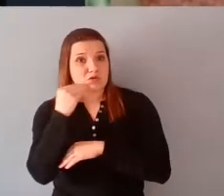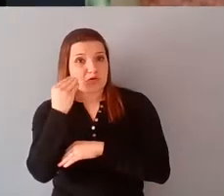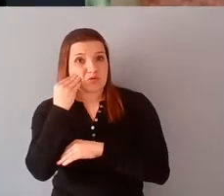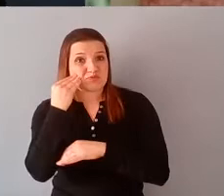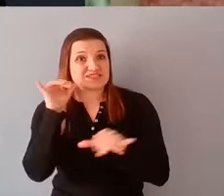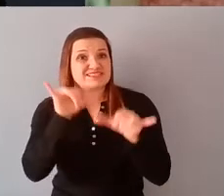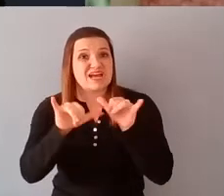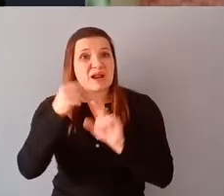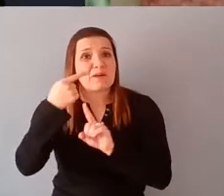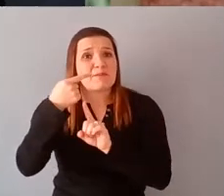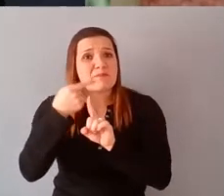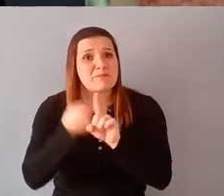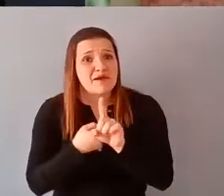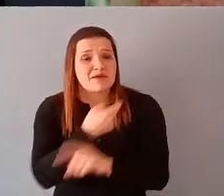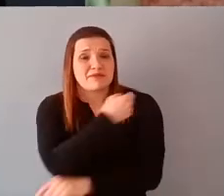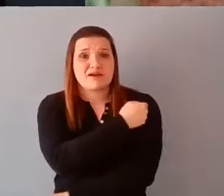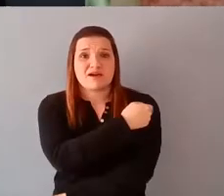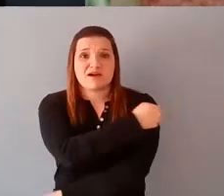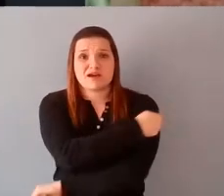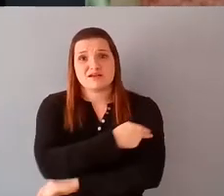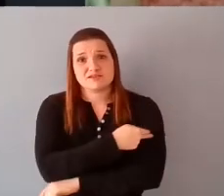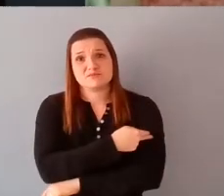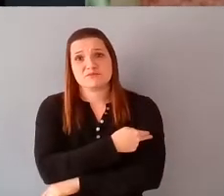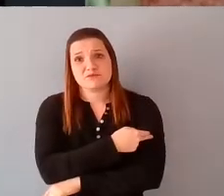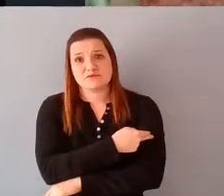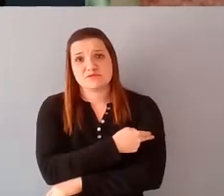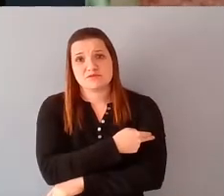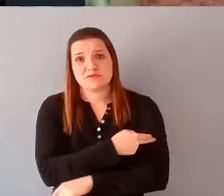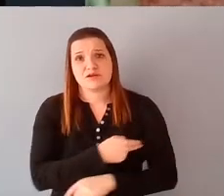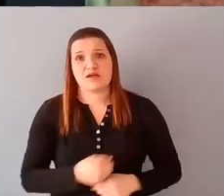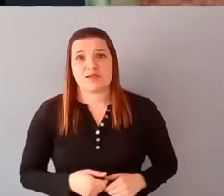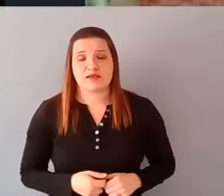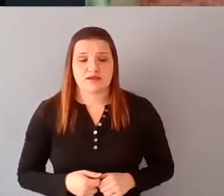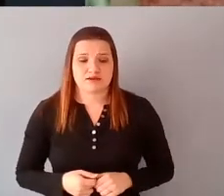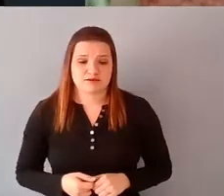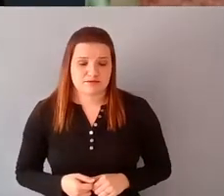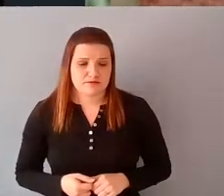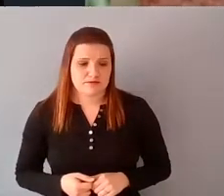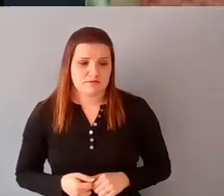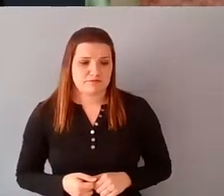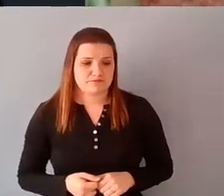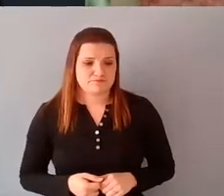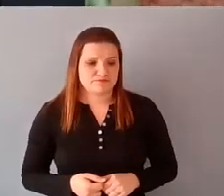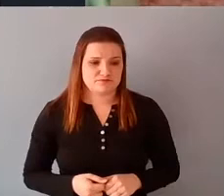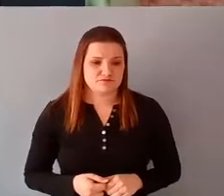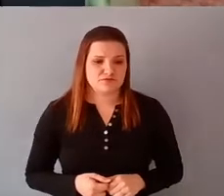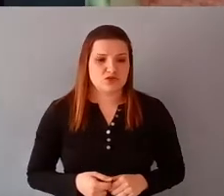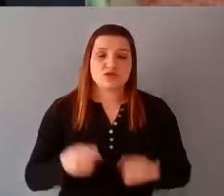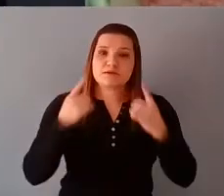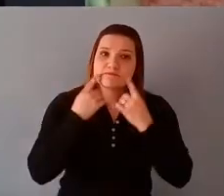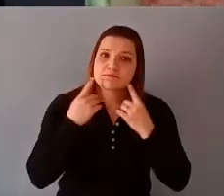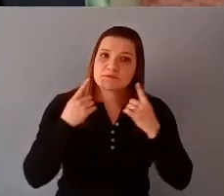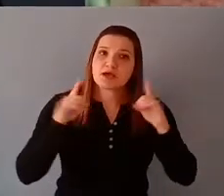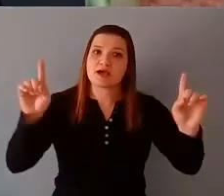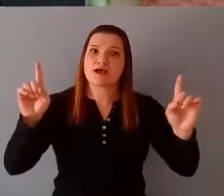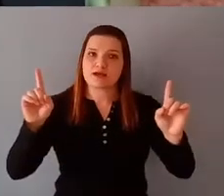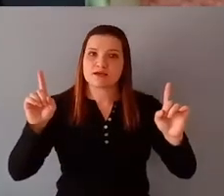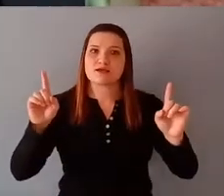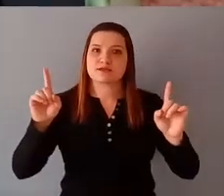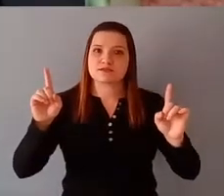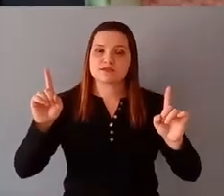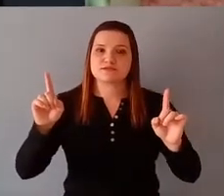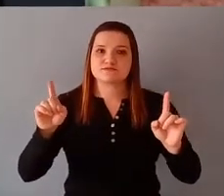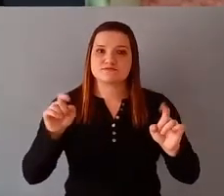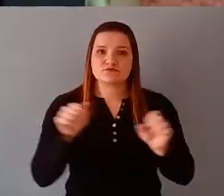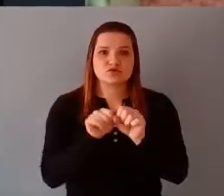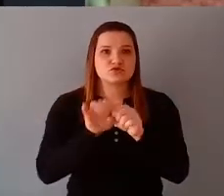month in the hospital with us, and she was successfully treated for COVID and went